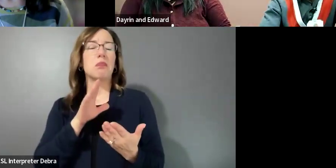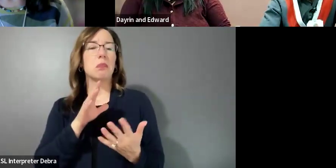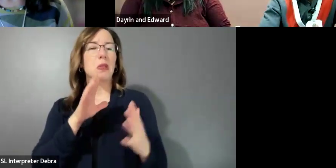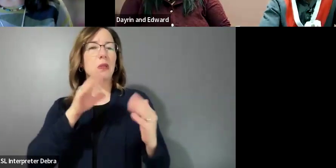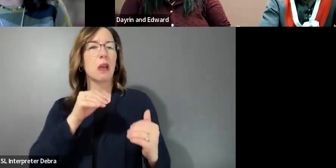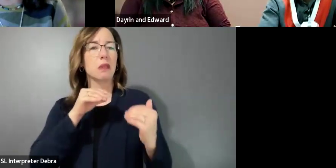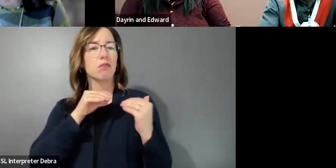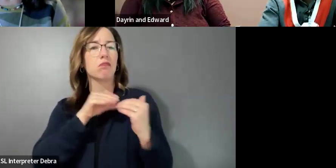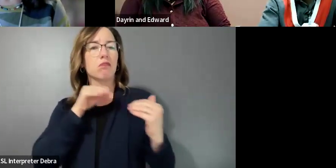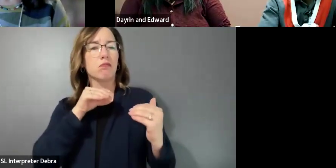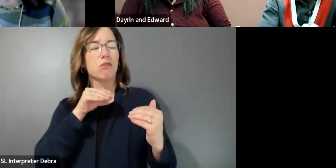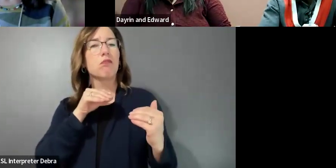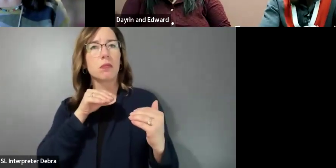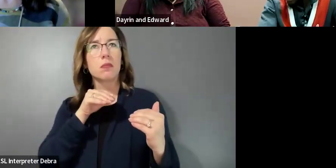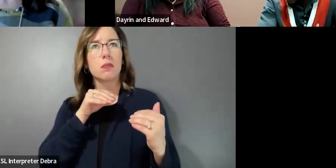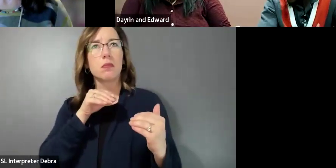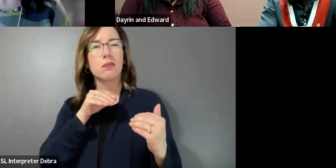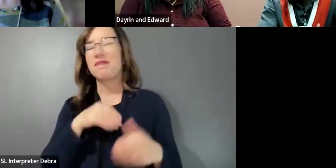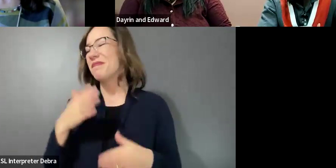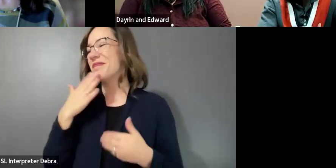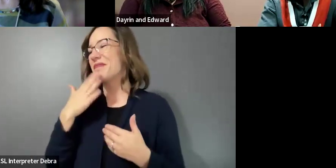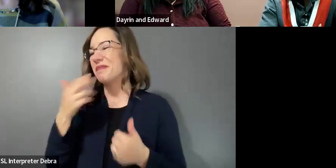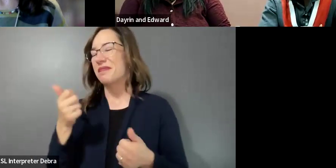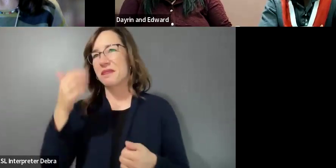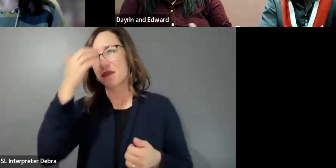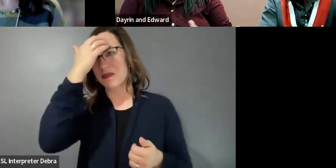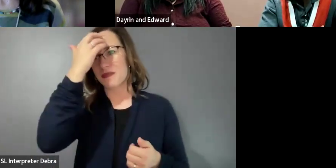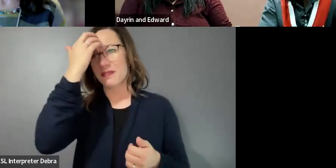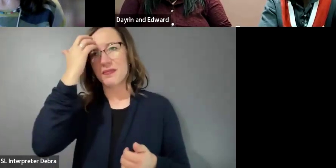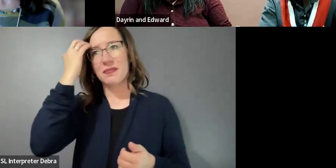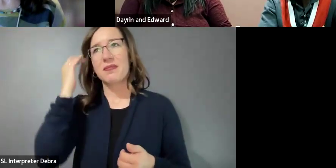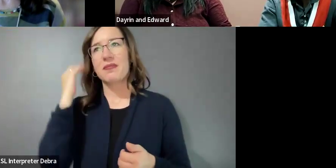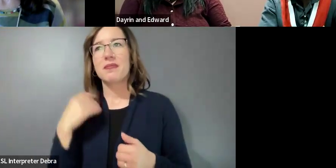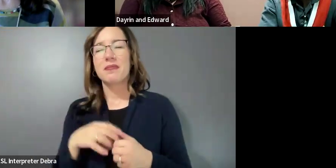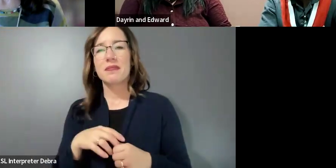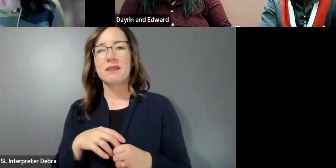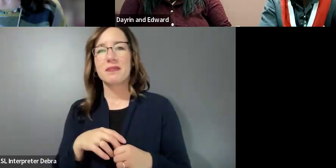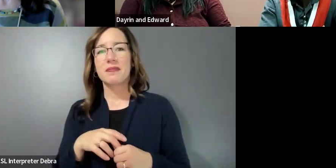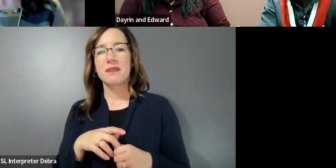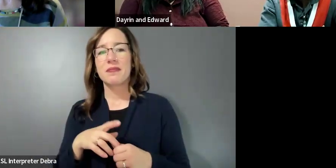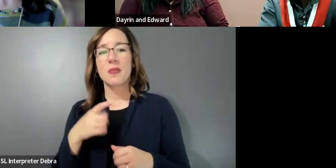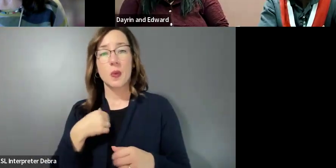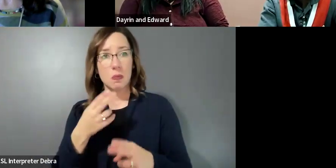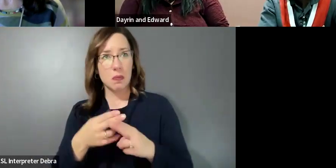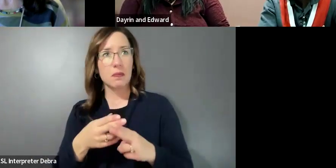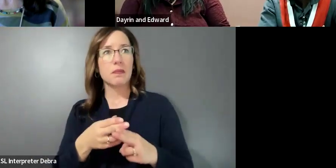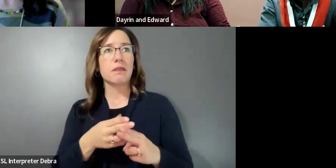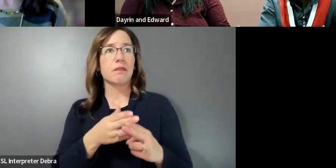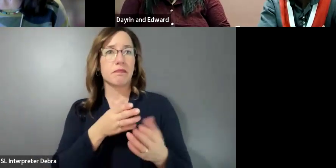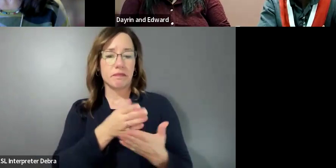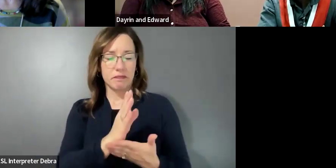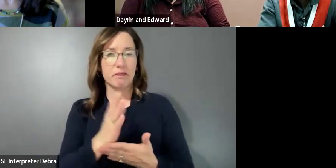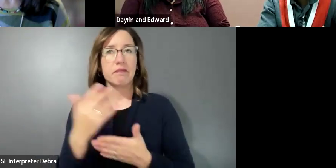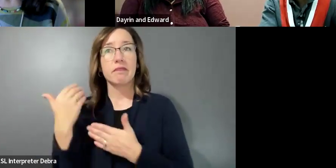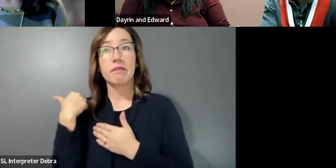rule. Thank you, Zia. Thank you. As we mentioned, the rights and responsibilities,